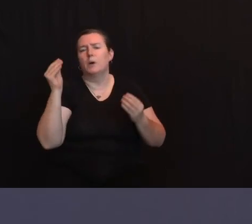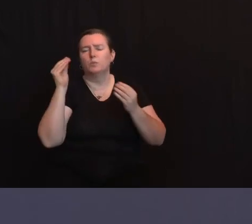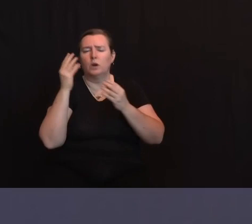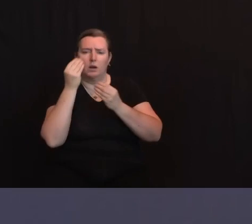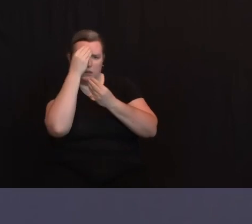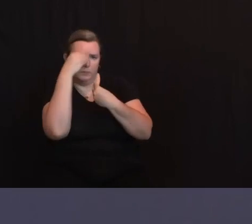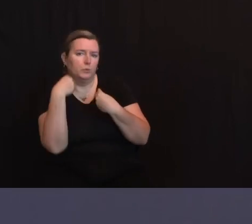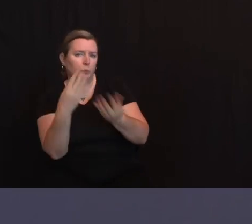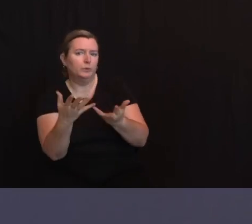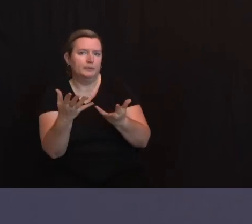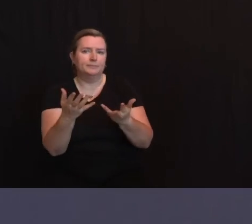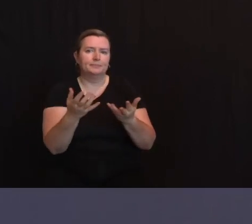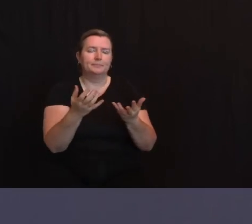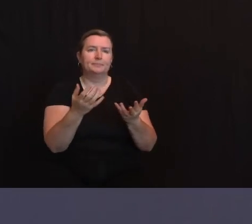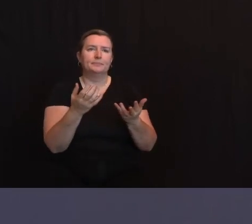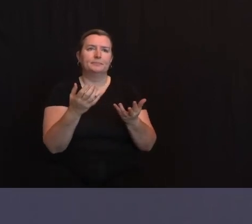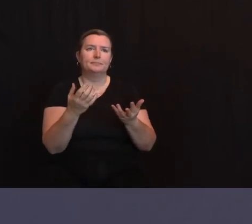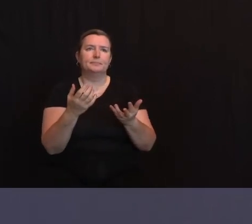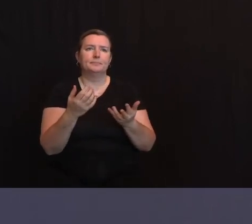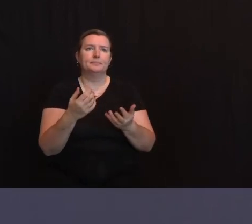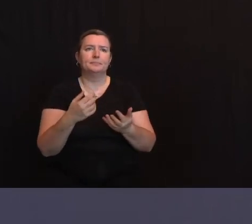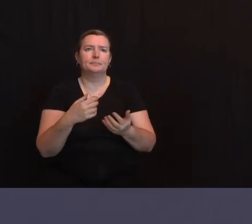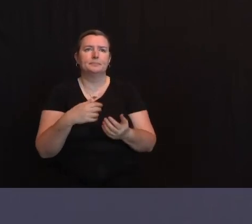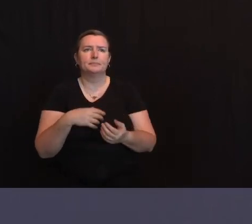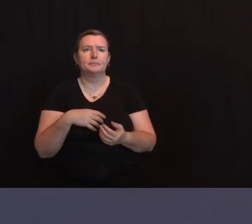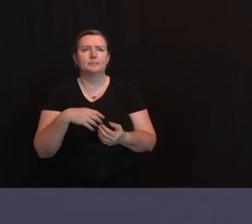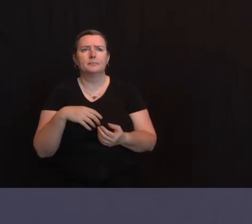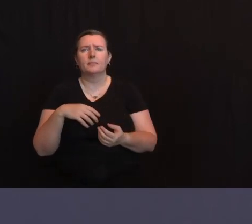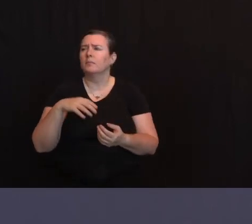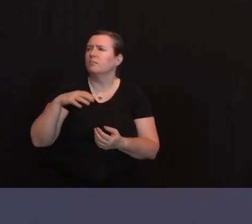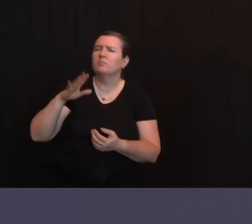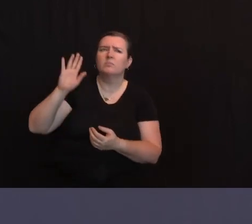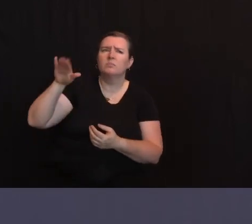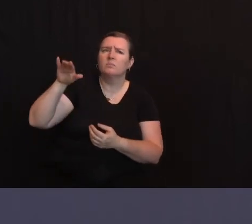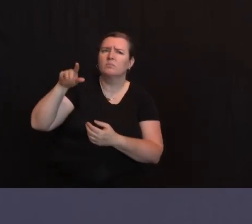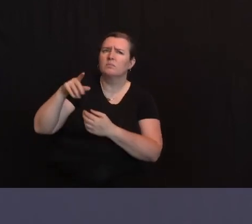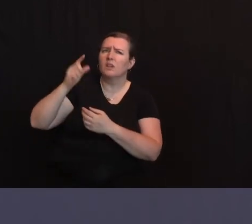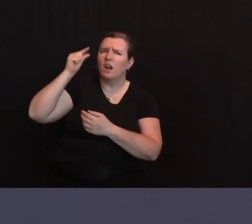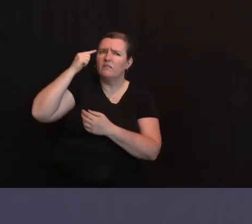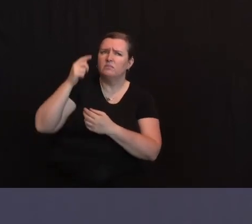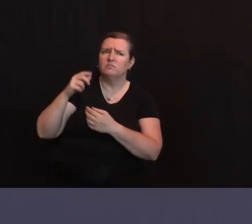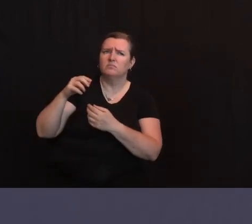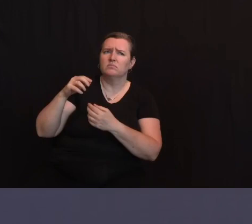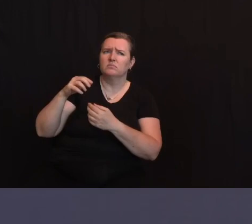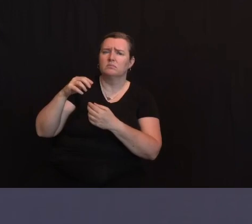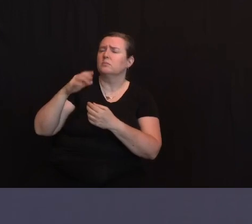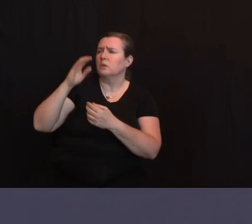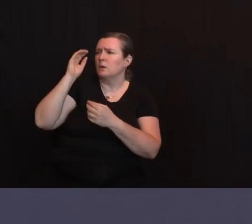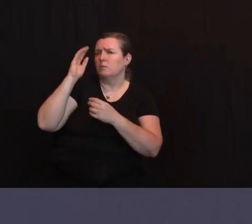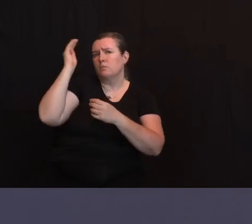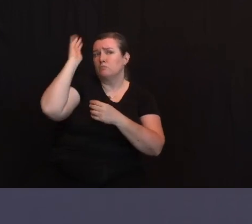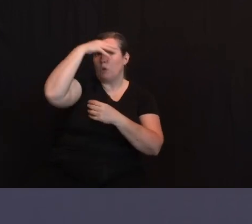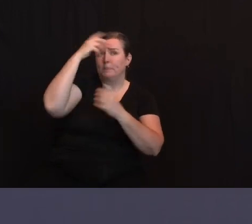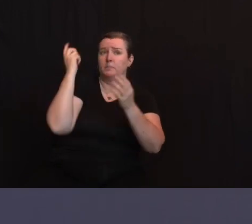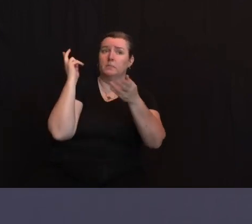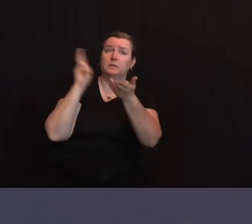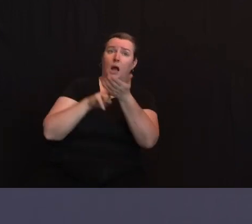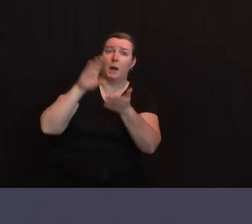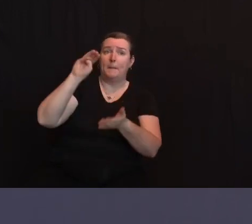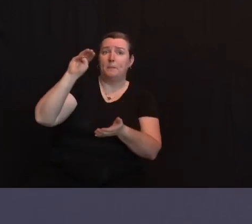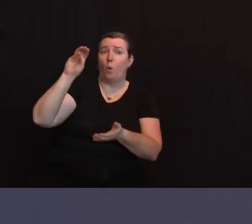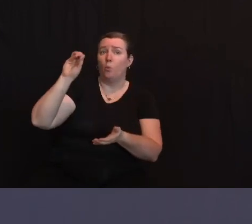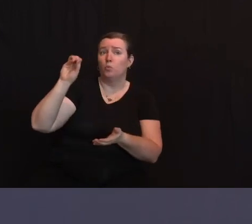afternoon, Governor. What's your reaction to the memo President Trump signed yesterday, instructing the Commerce Secretary to exclude